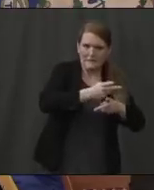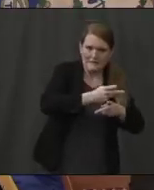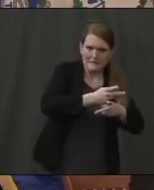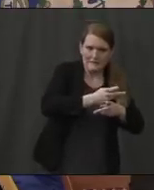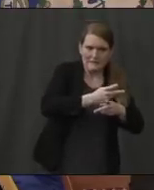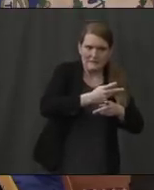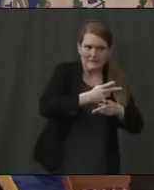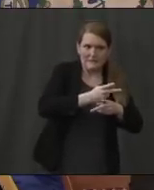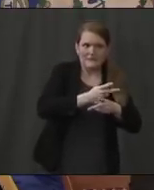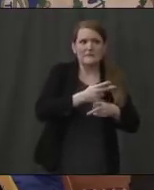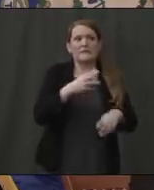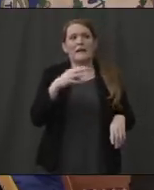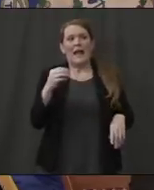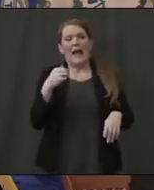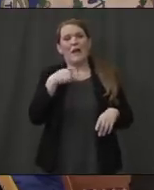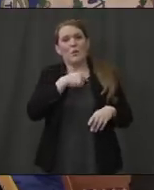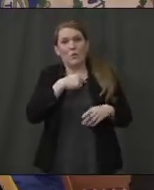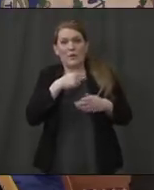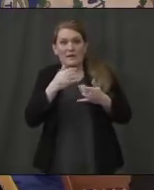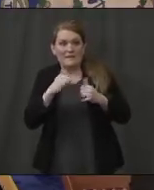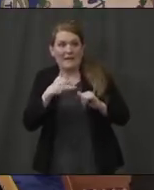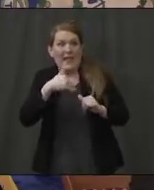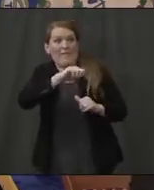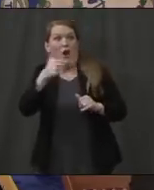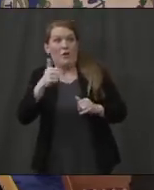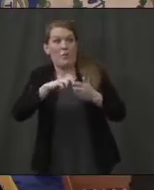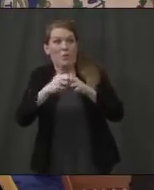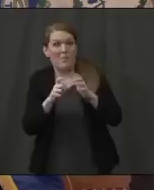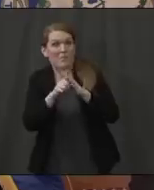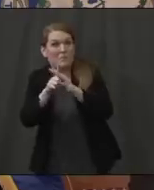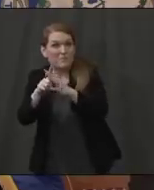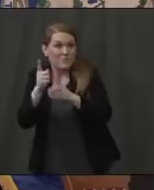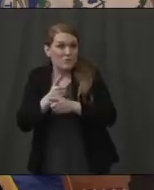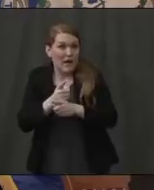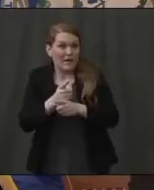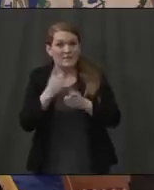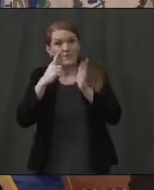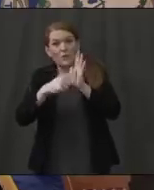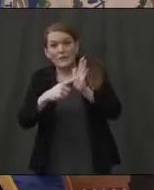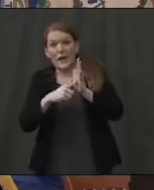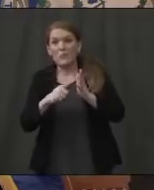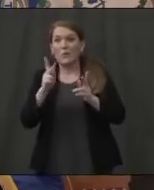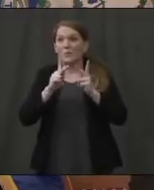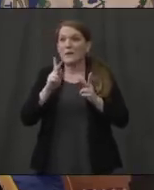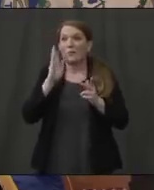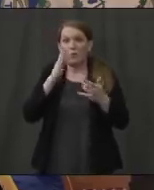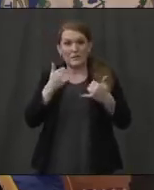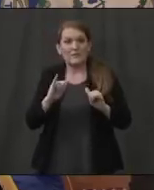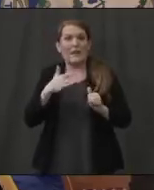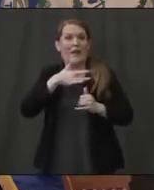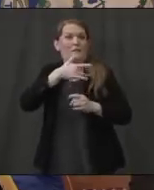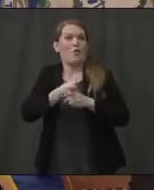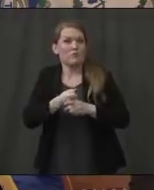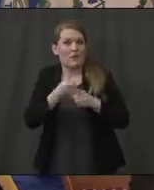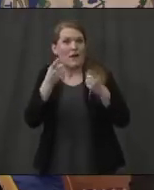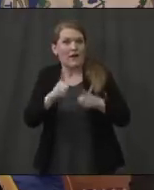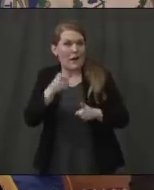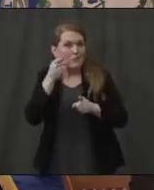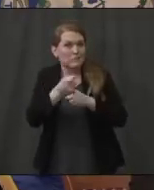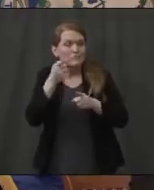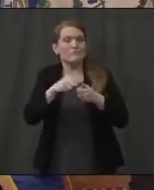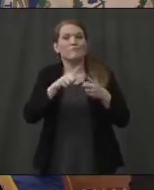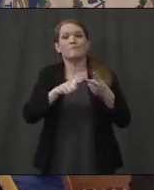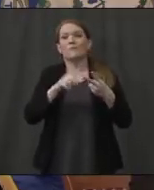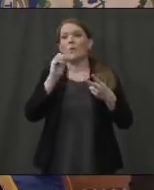going to have coronaries. Cancer patients need to continue their radiation therapy and chemotherapy